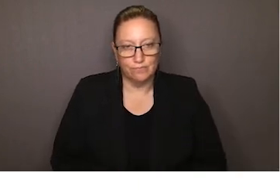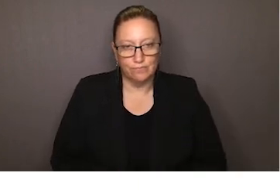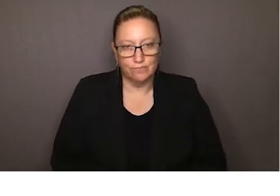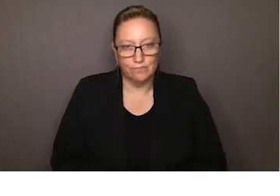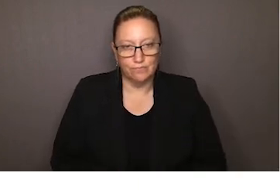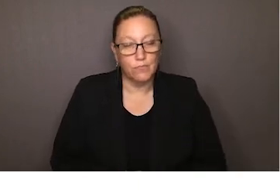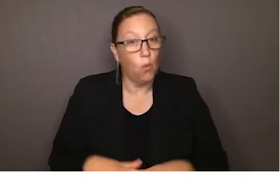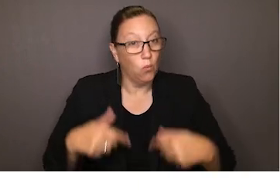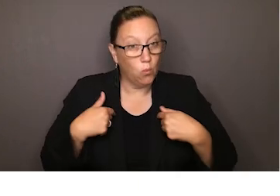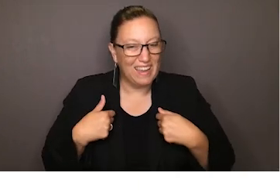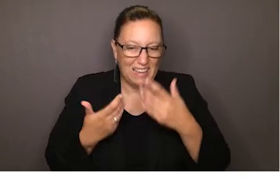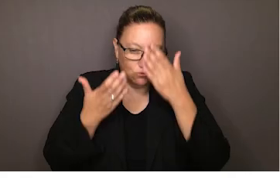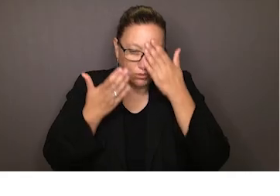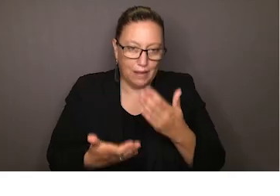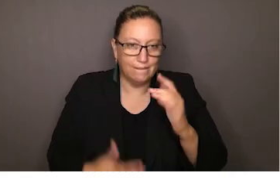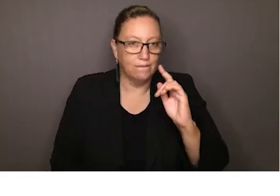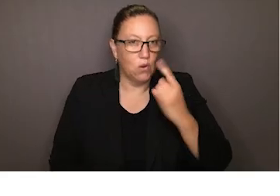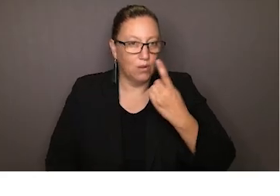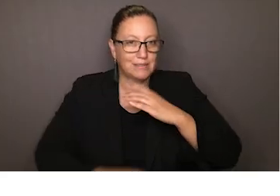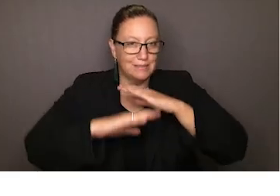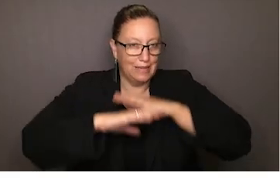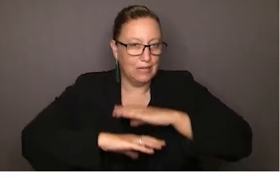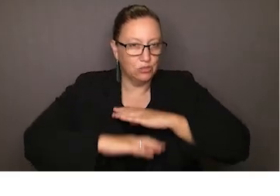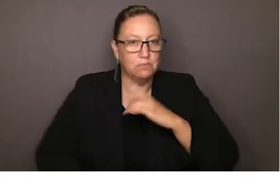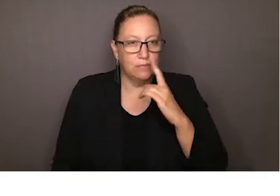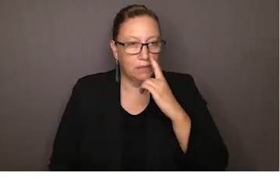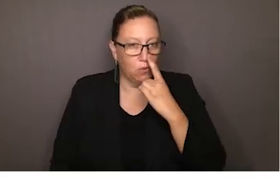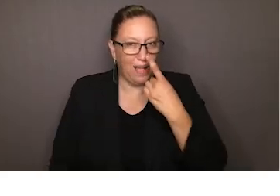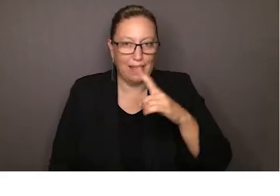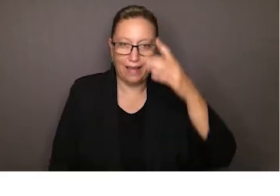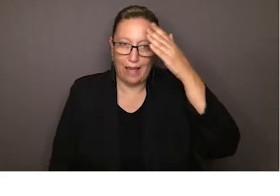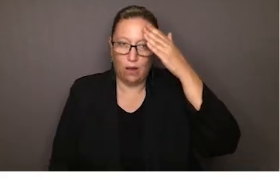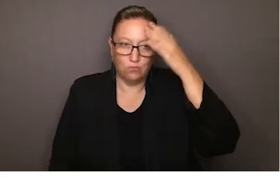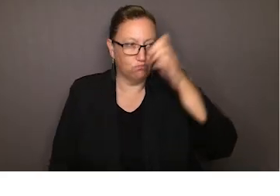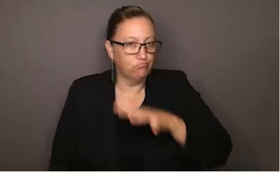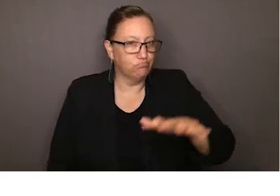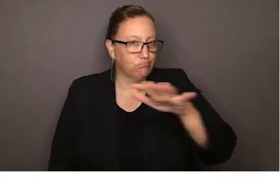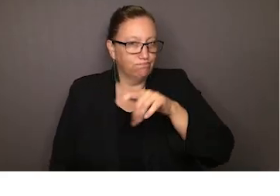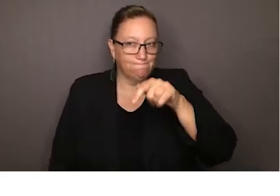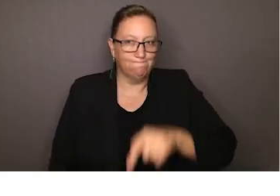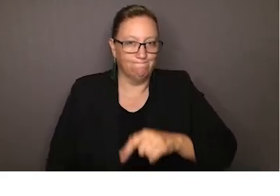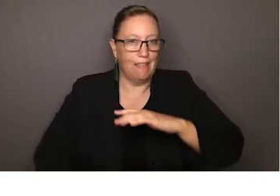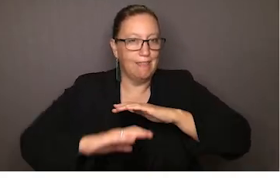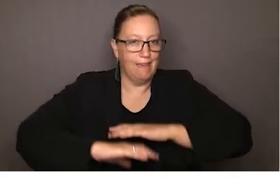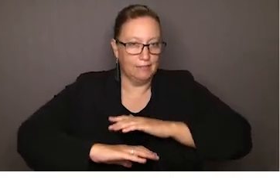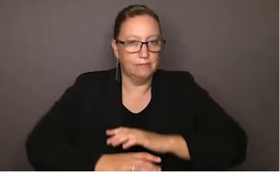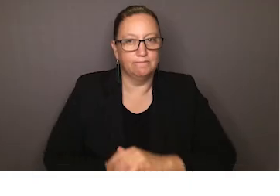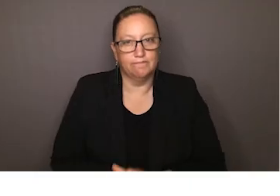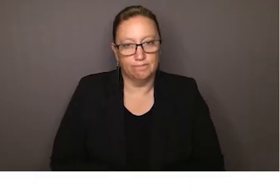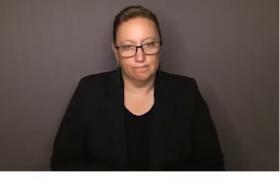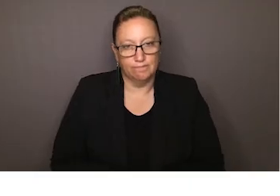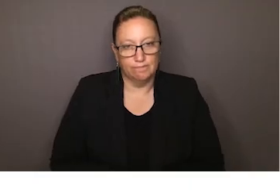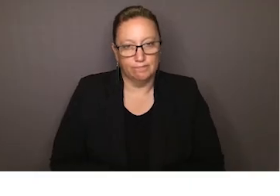As the center, we respect the First Nations people and elders from this land.